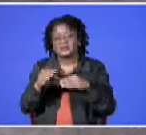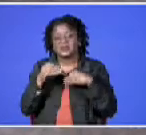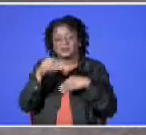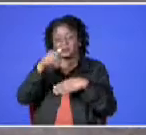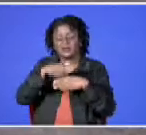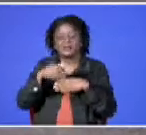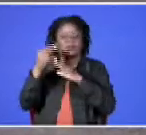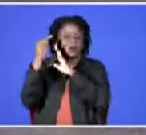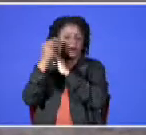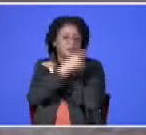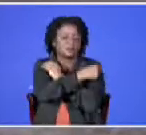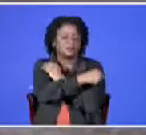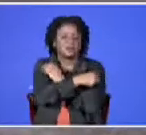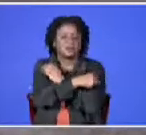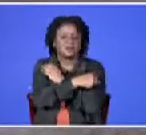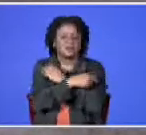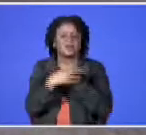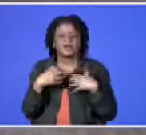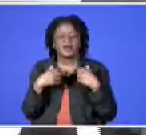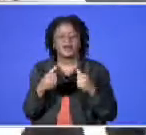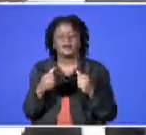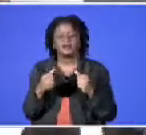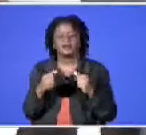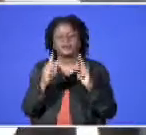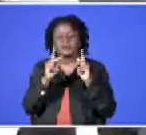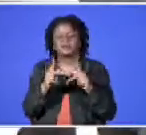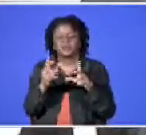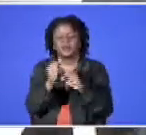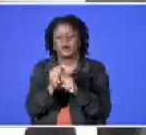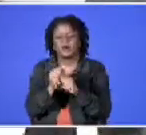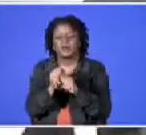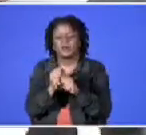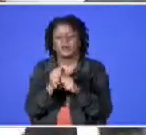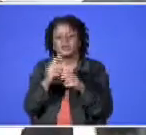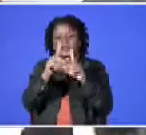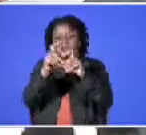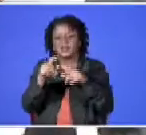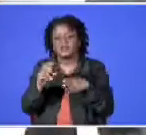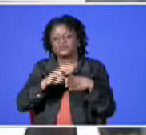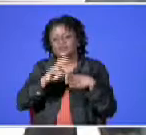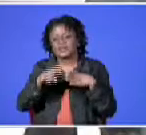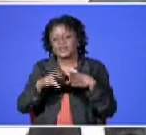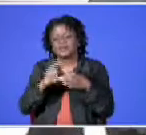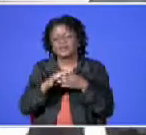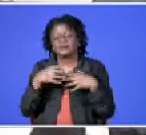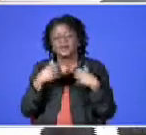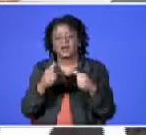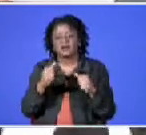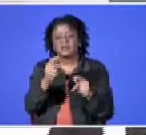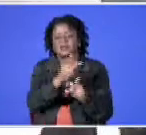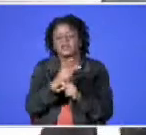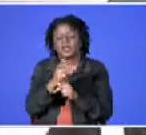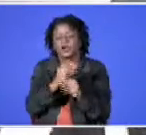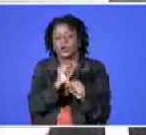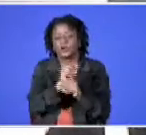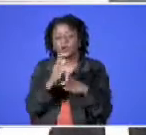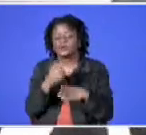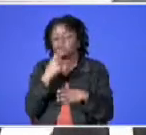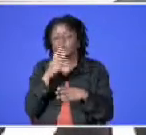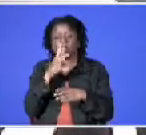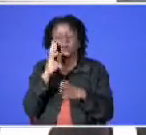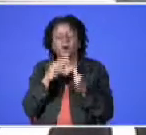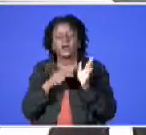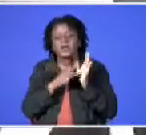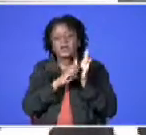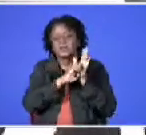Health officials have received the COVID-19 test results of some of those healthcare workers who were exposed to a COVID-19 positive patient unbeknown to